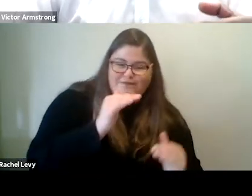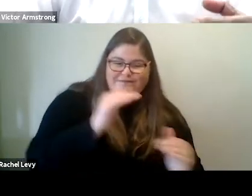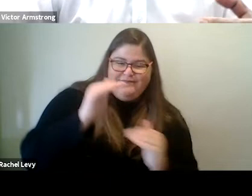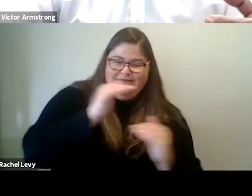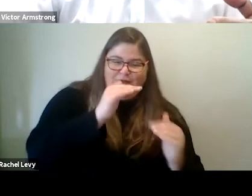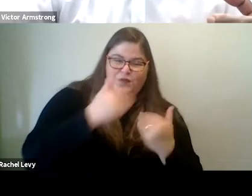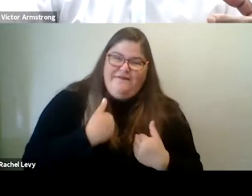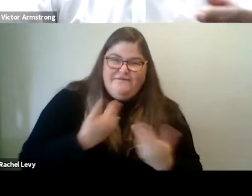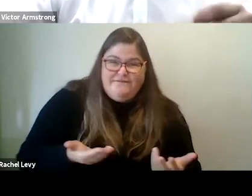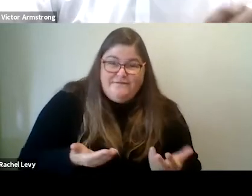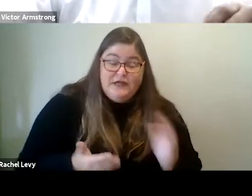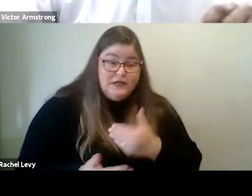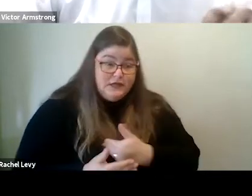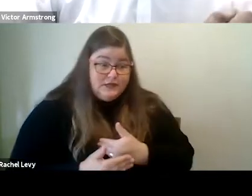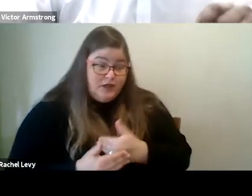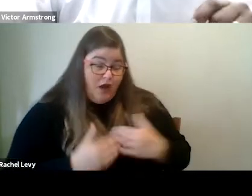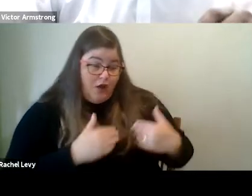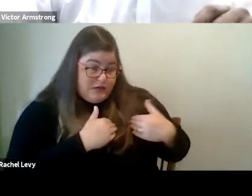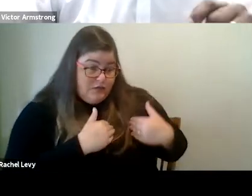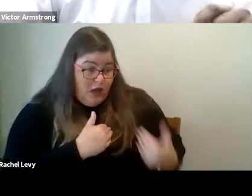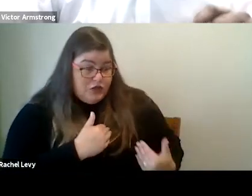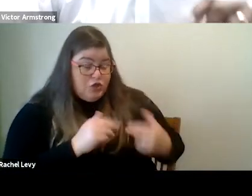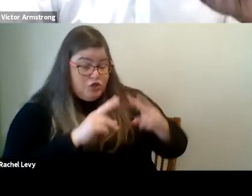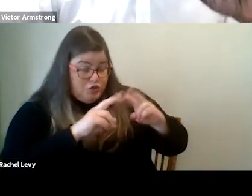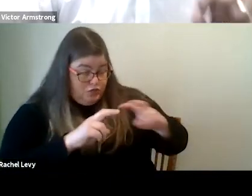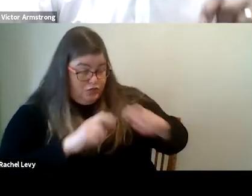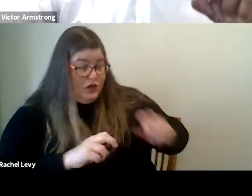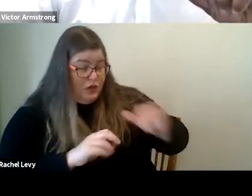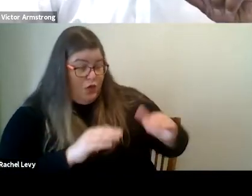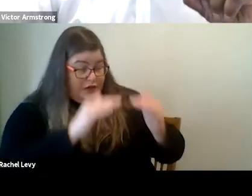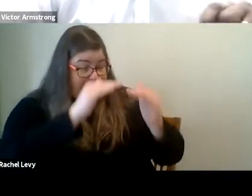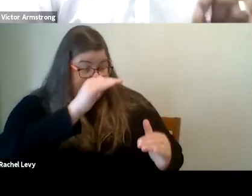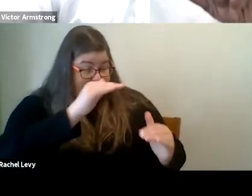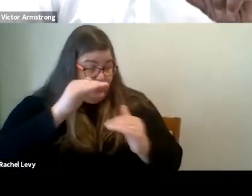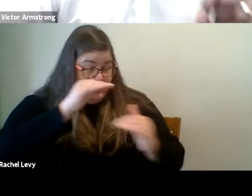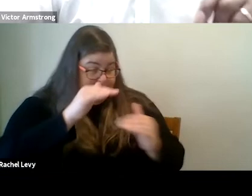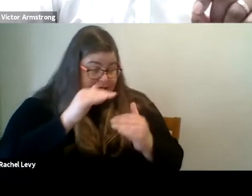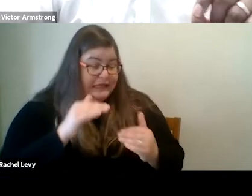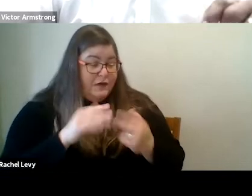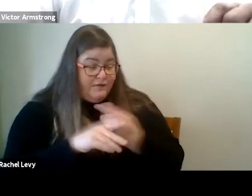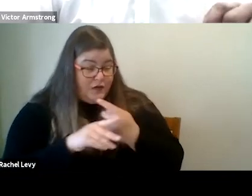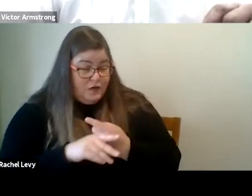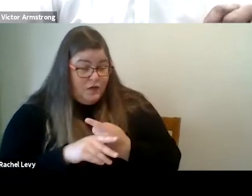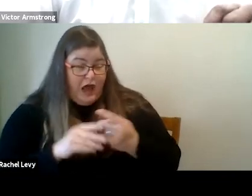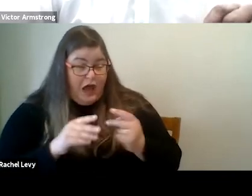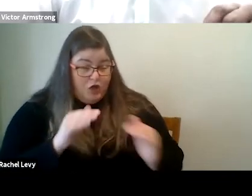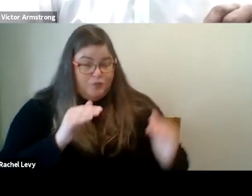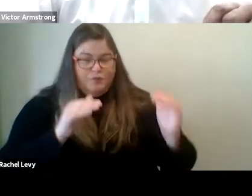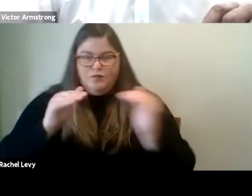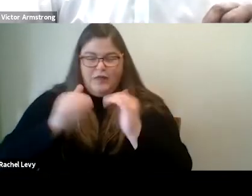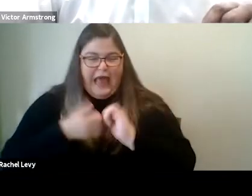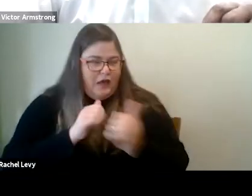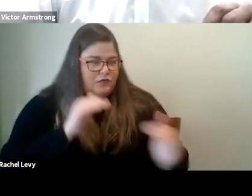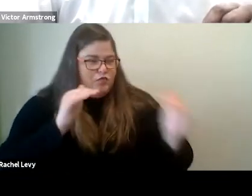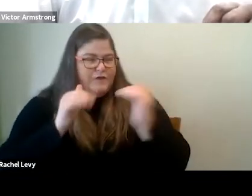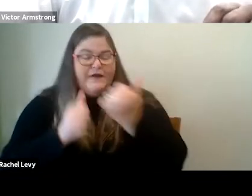moral responsibility to address those inequities by leaning into equity in every decision that we make as clinicians,